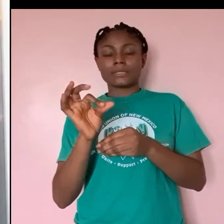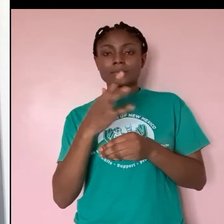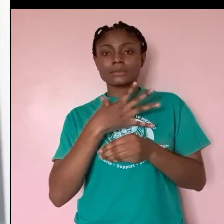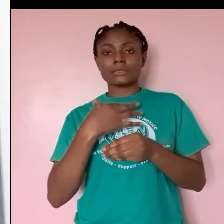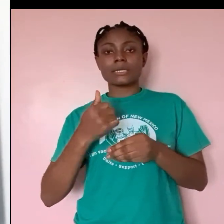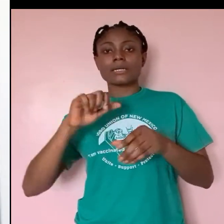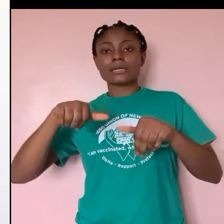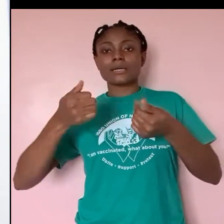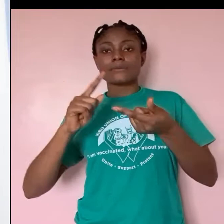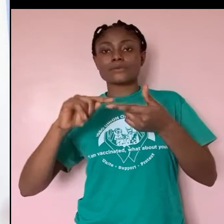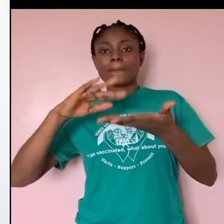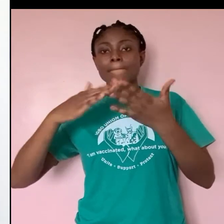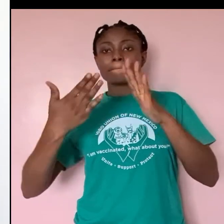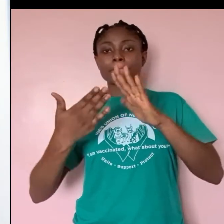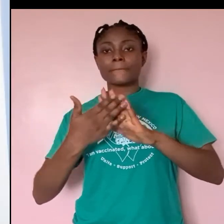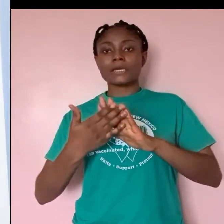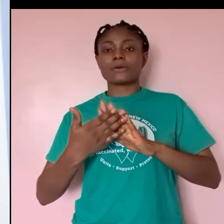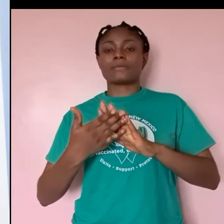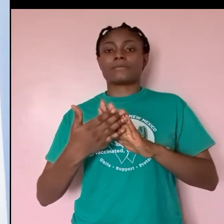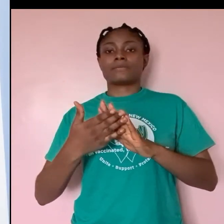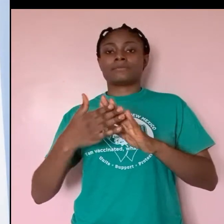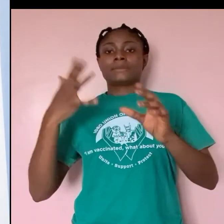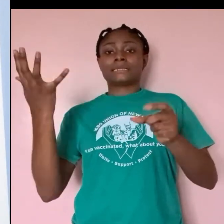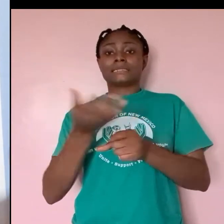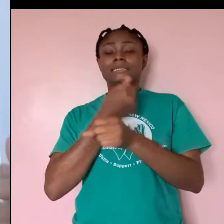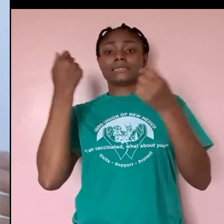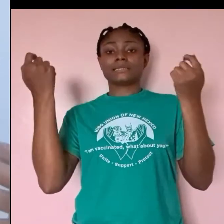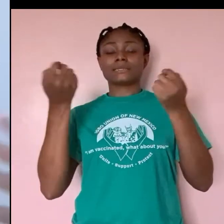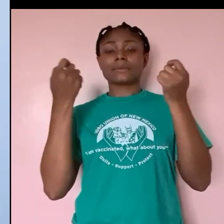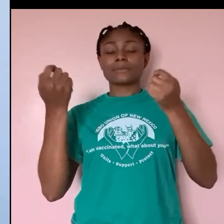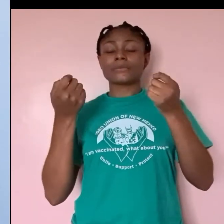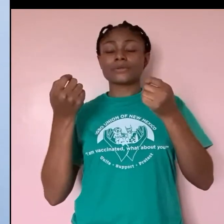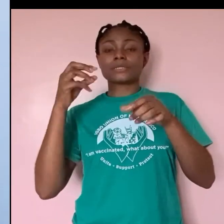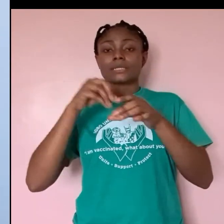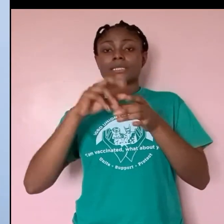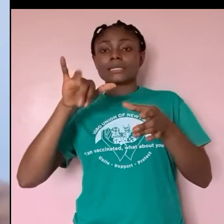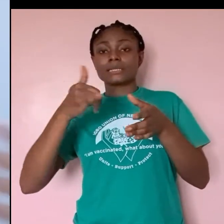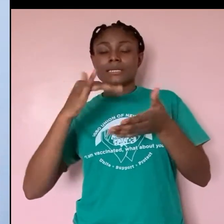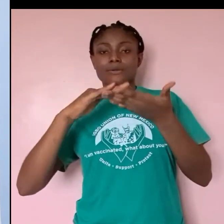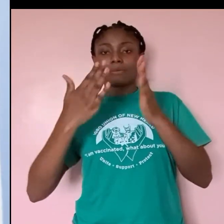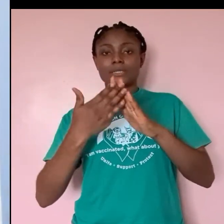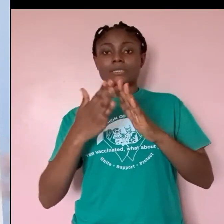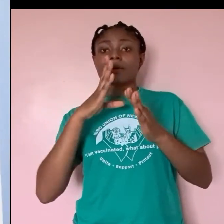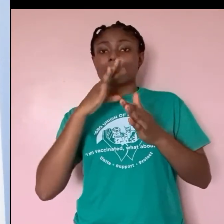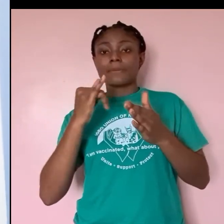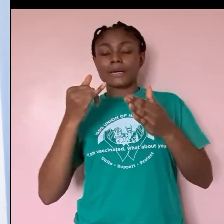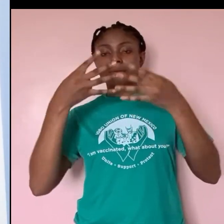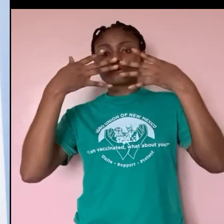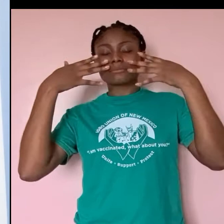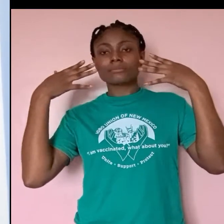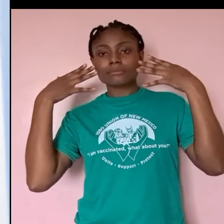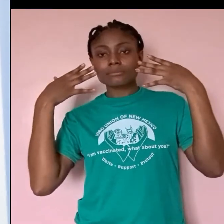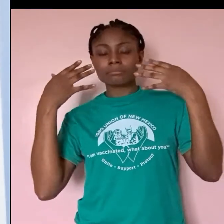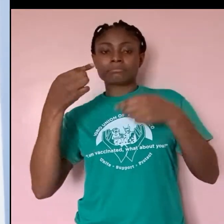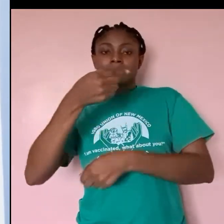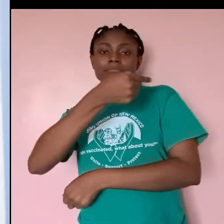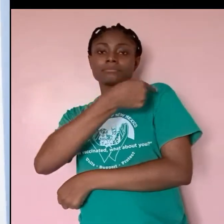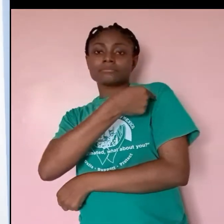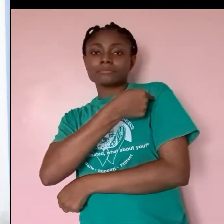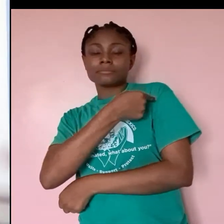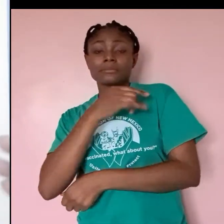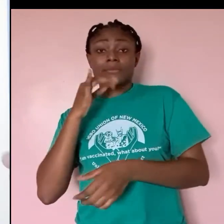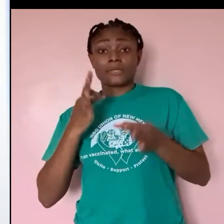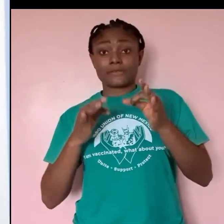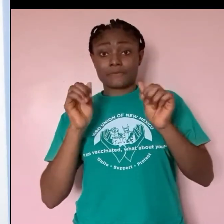heroes by helping their communities to wear masks and get vaccinated if